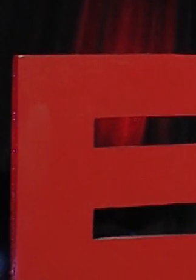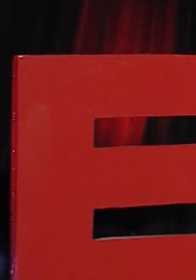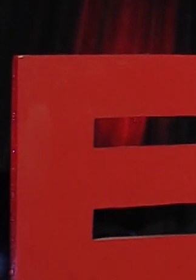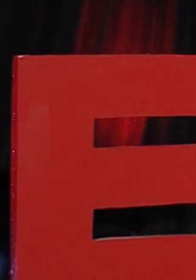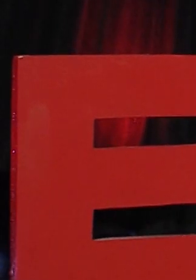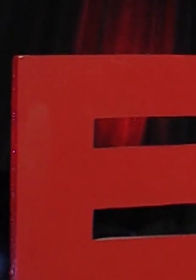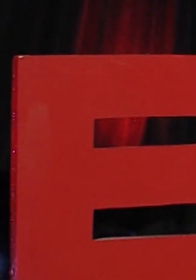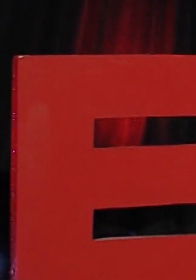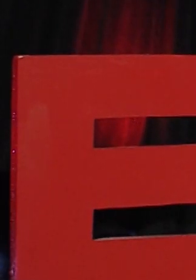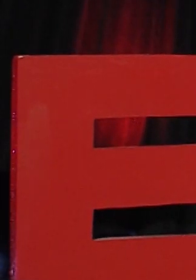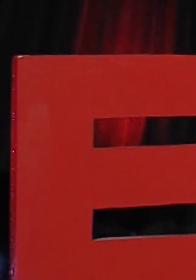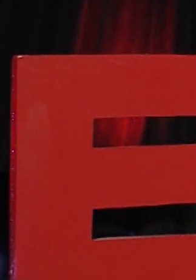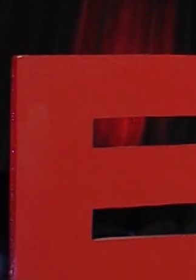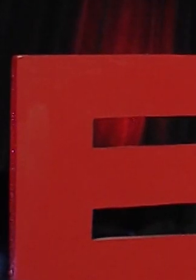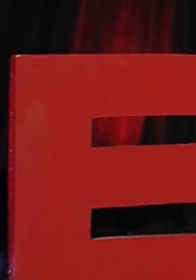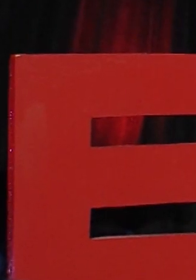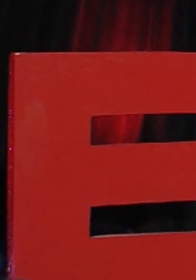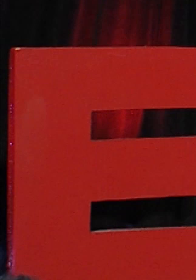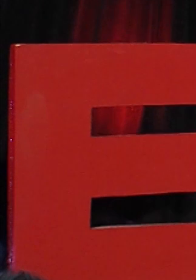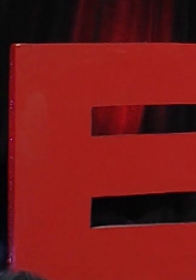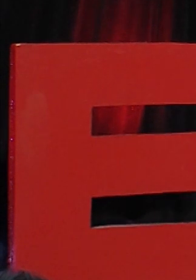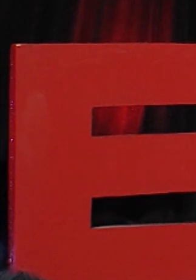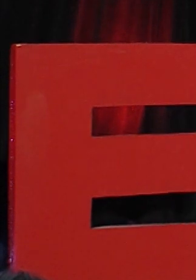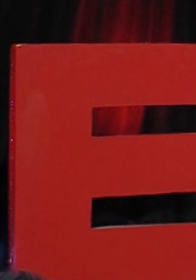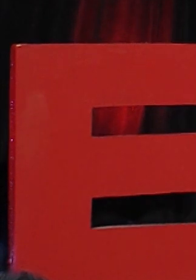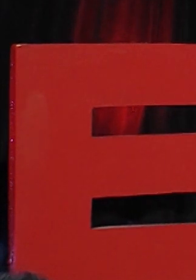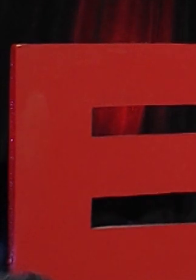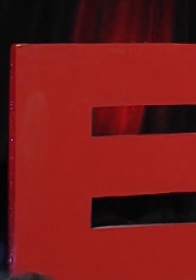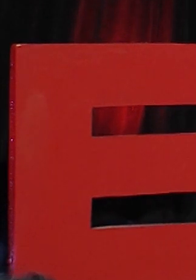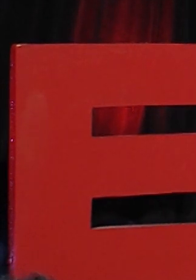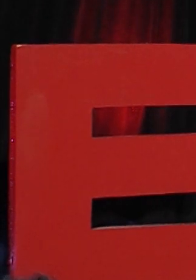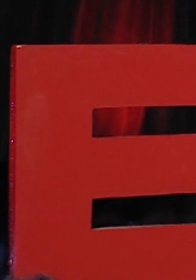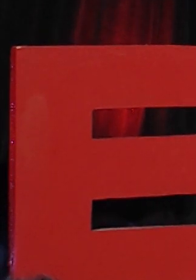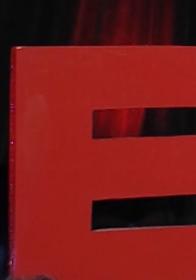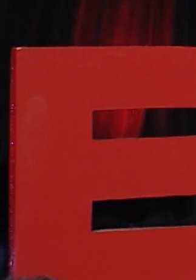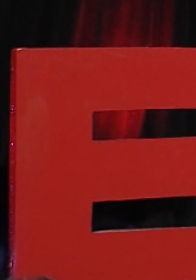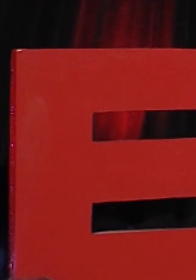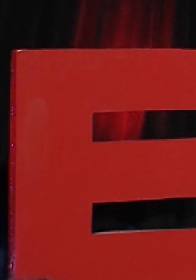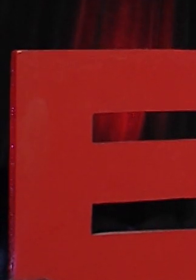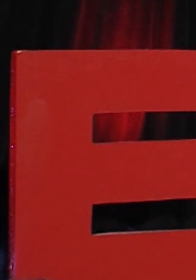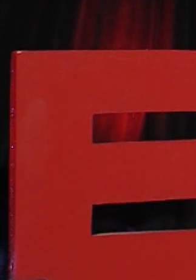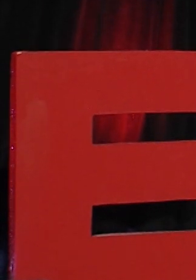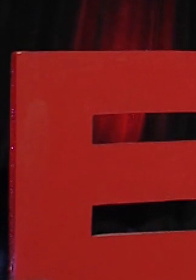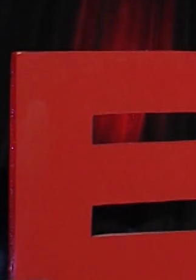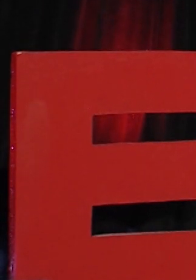for hearing parents to be encouraged to not choose one option